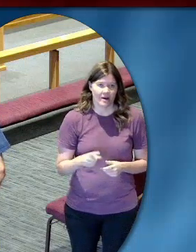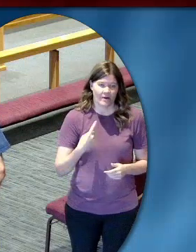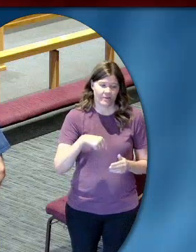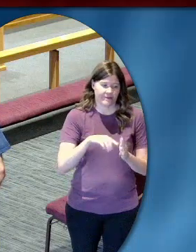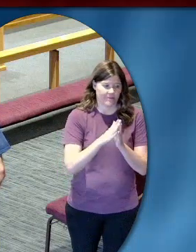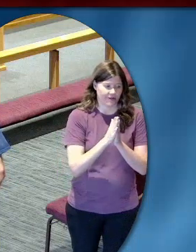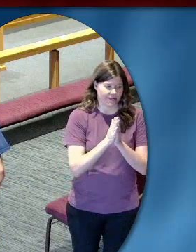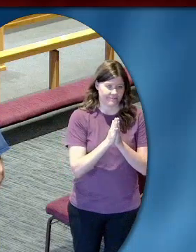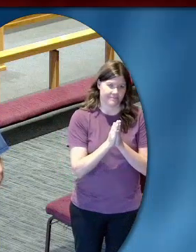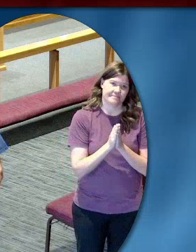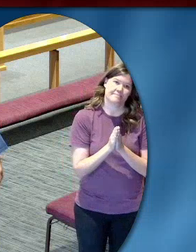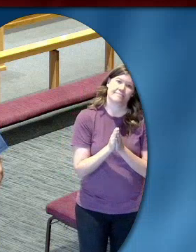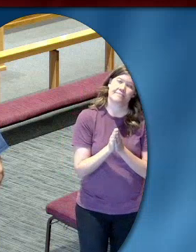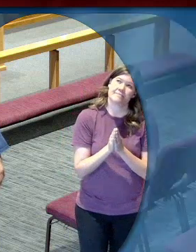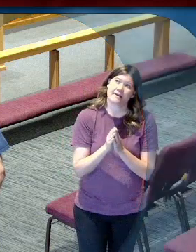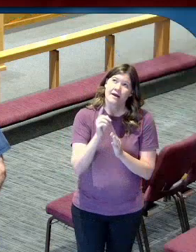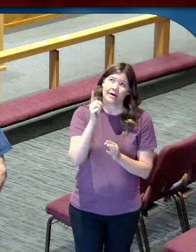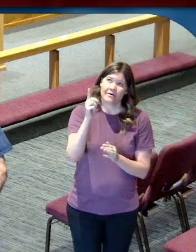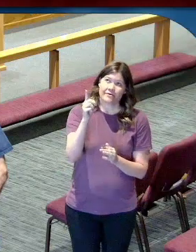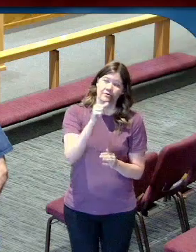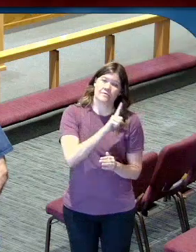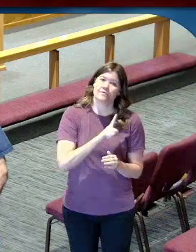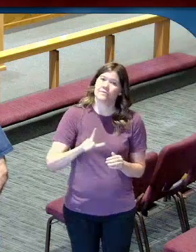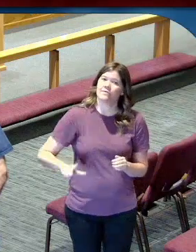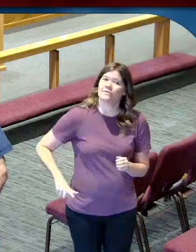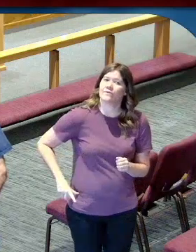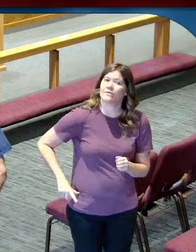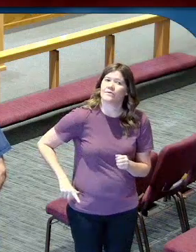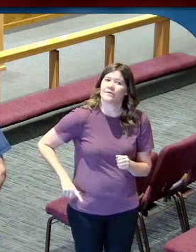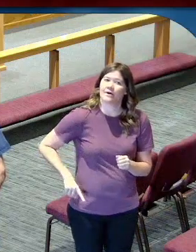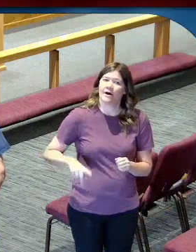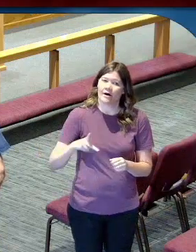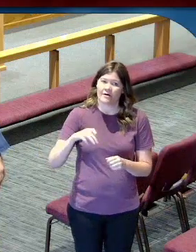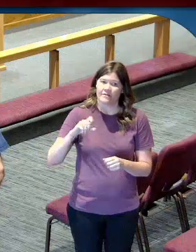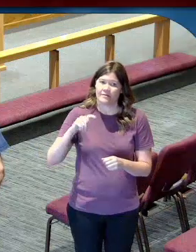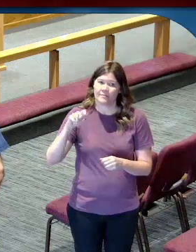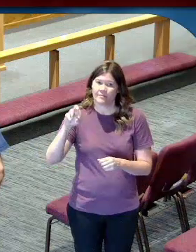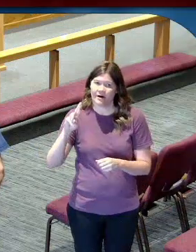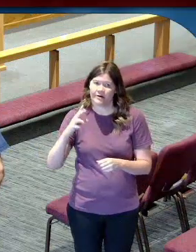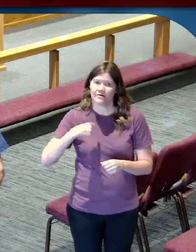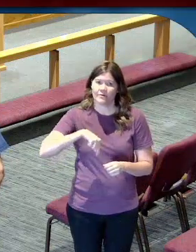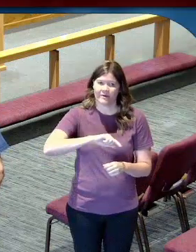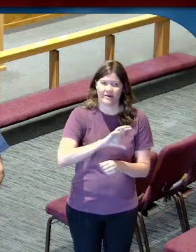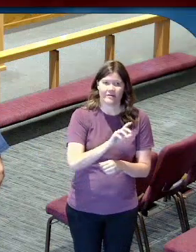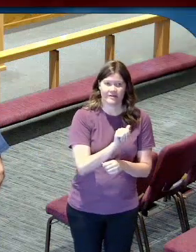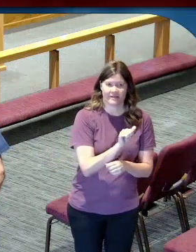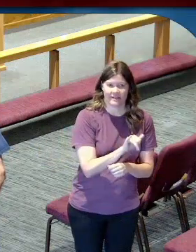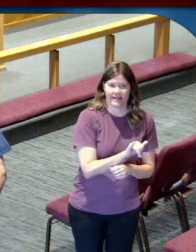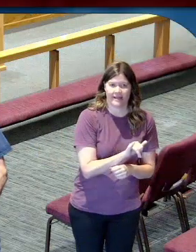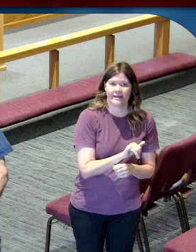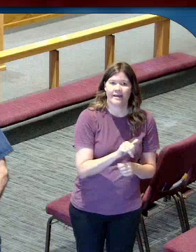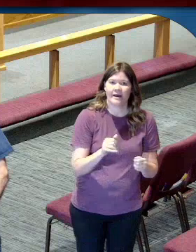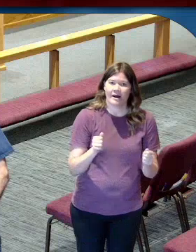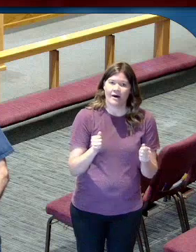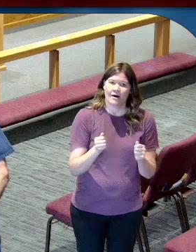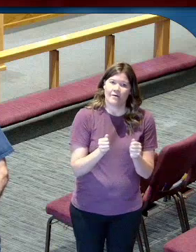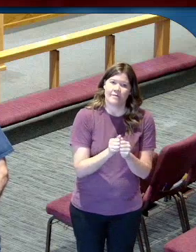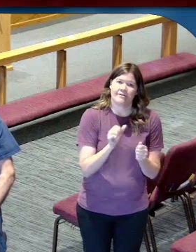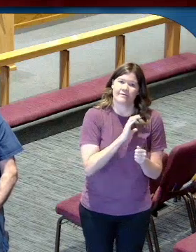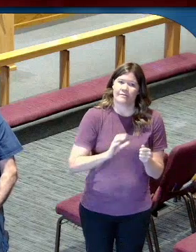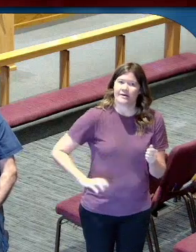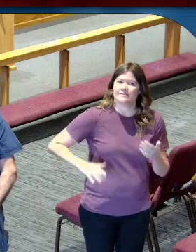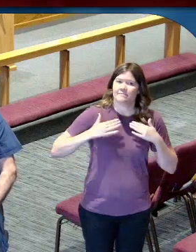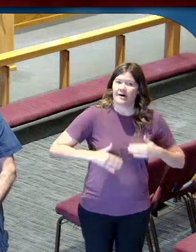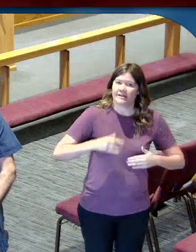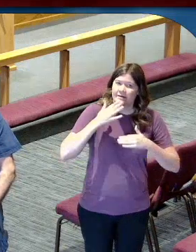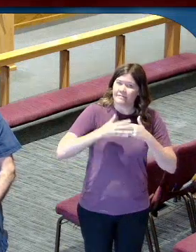Let us pray. You, O Lord, are the potter, and we the clay. By Christ's body and blood in